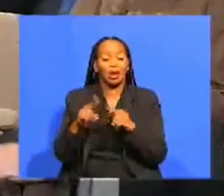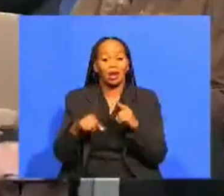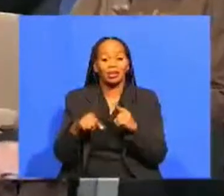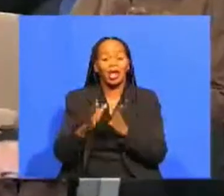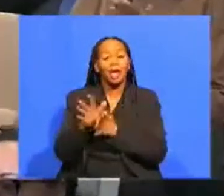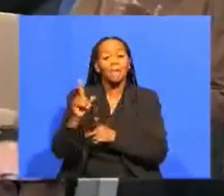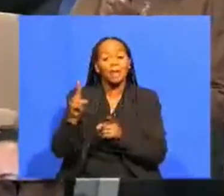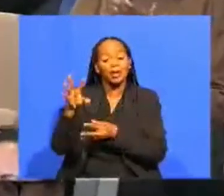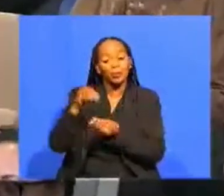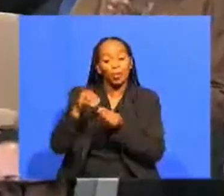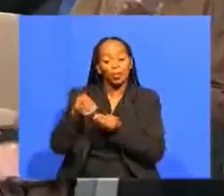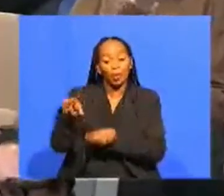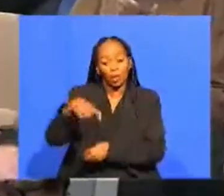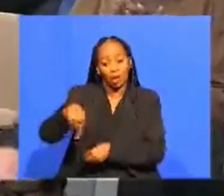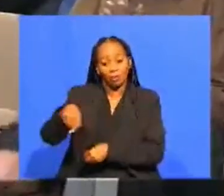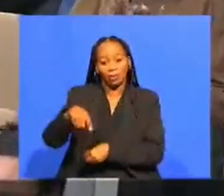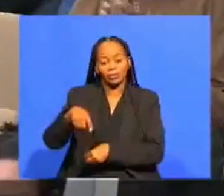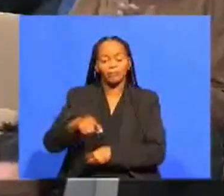more are coming.